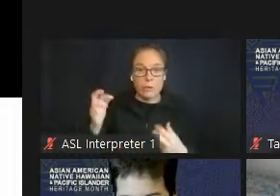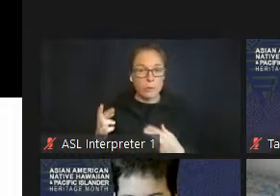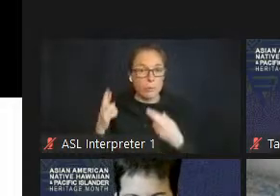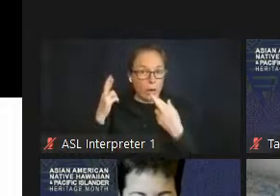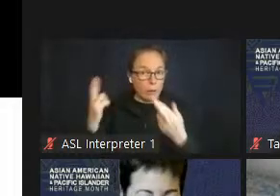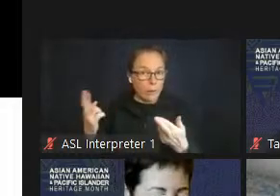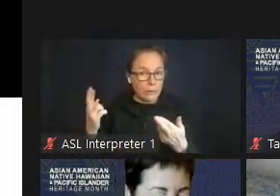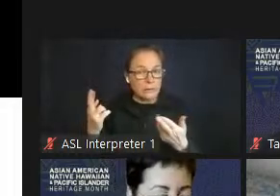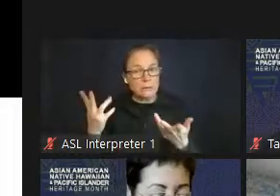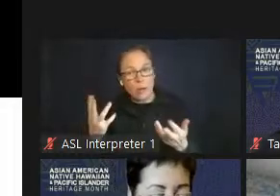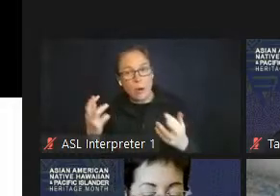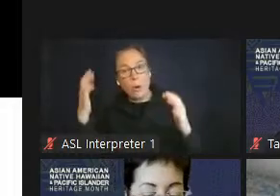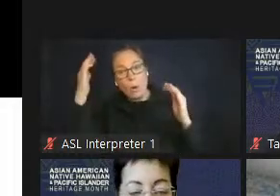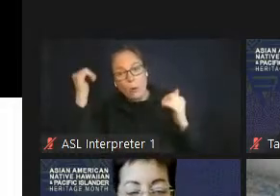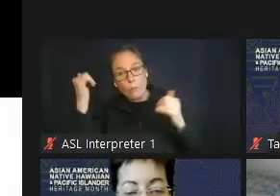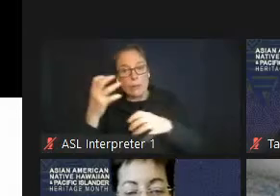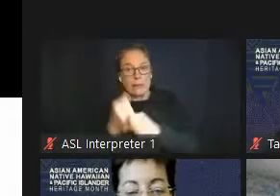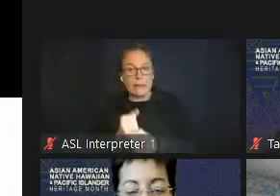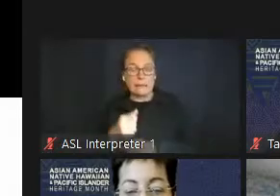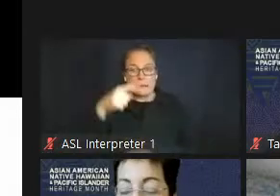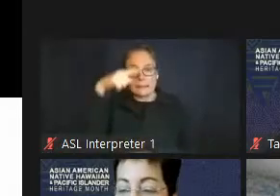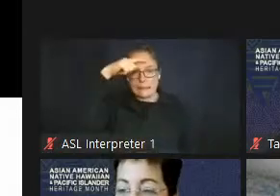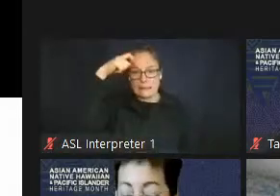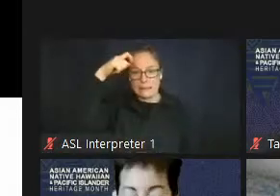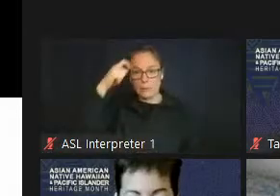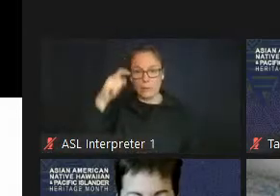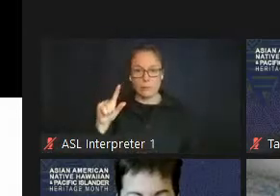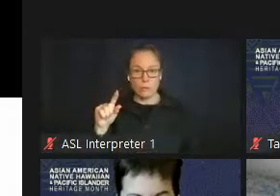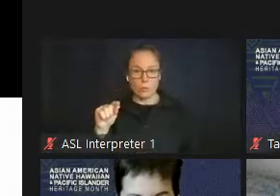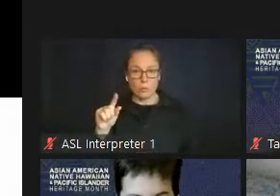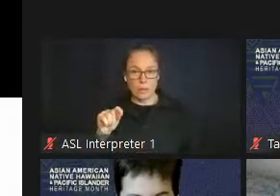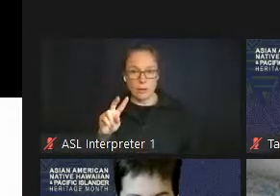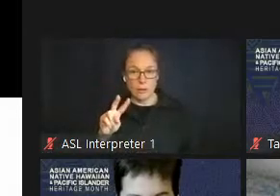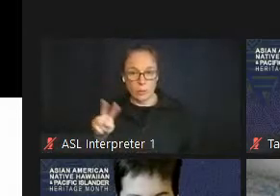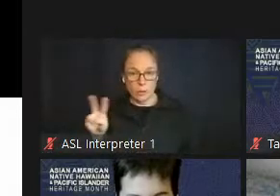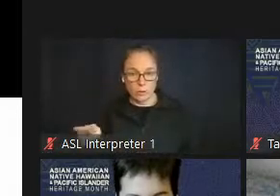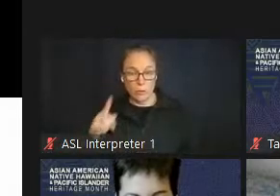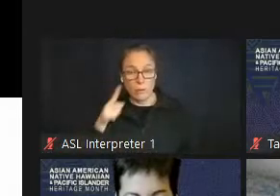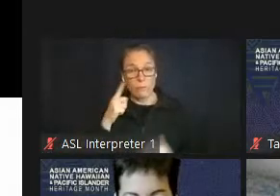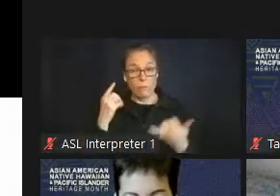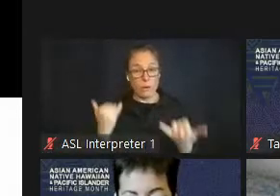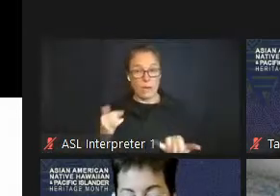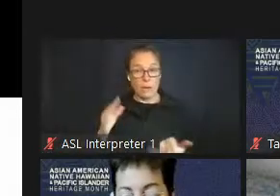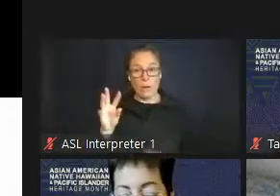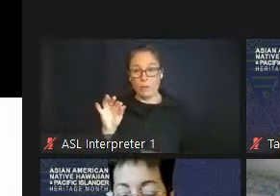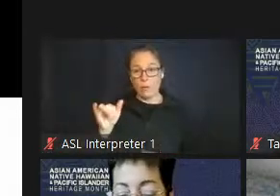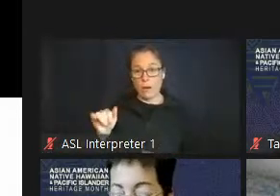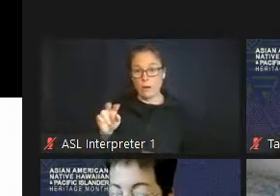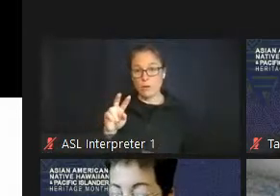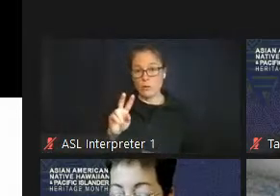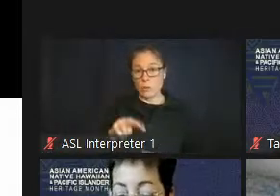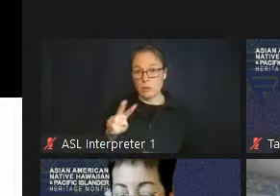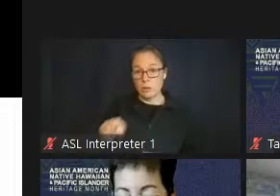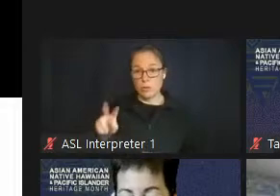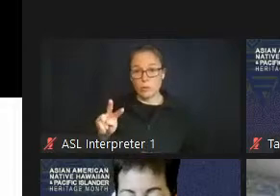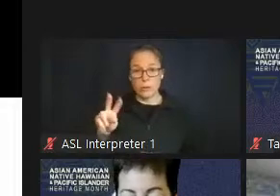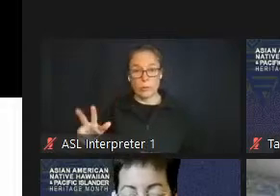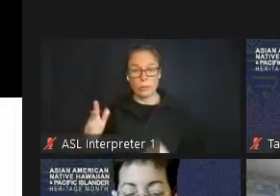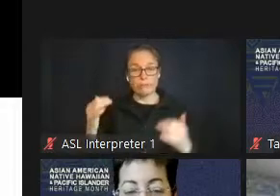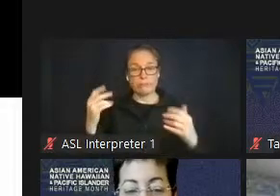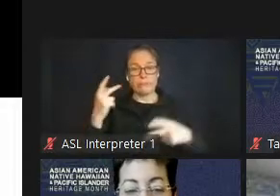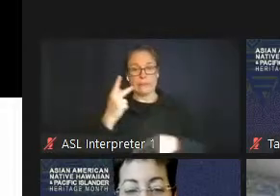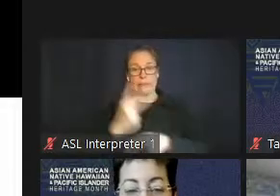anticipated summer 2022. And in the meantime, the fiscal year 22-23 budget maintains service